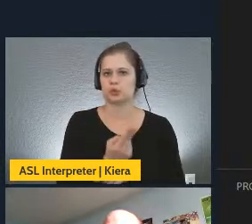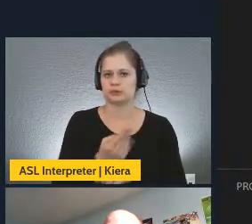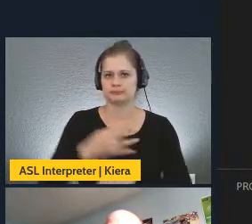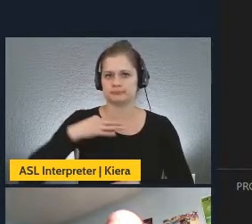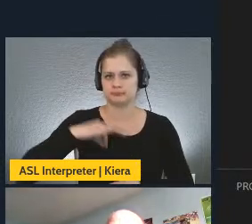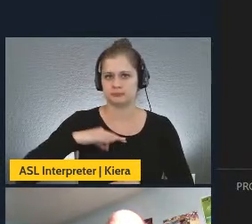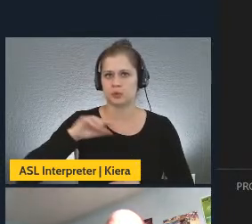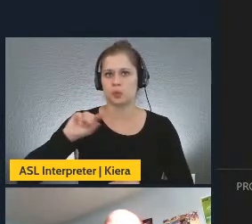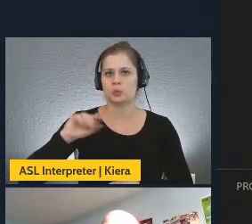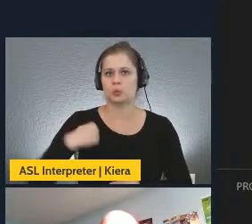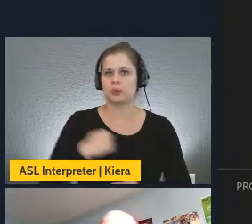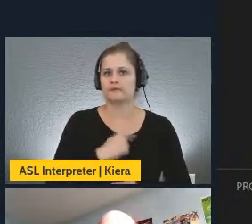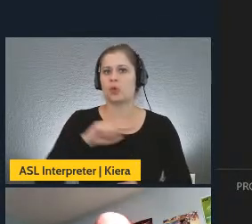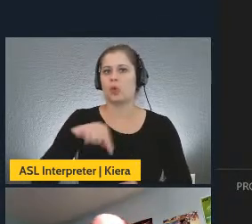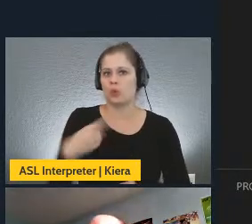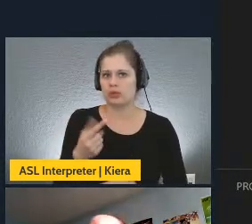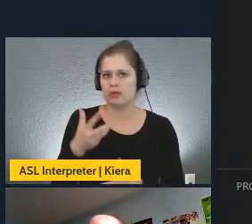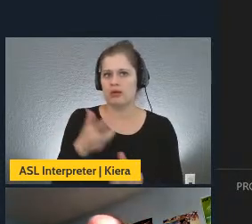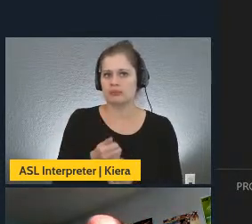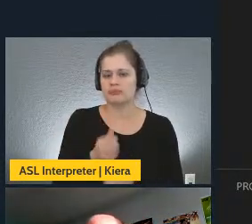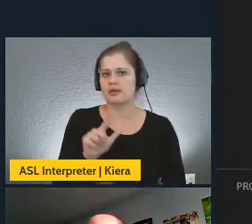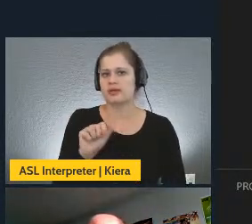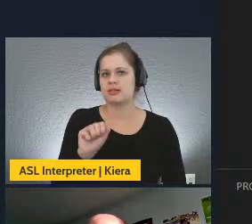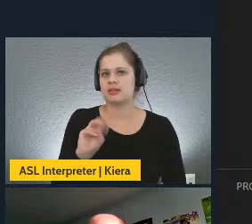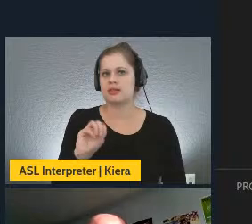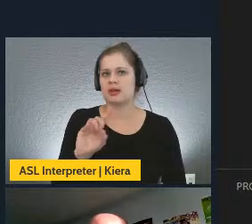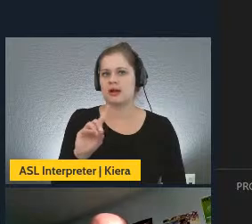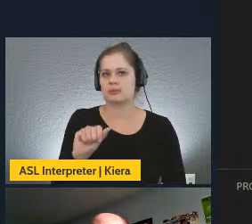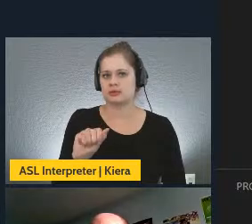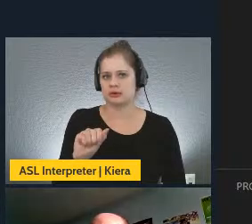code, and